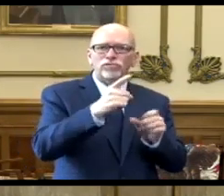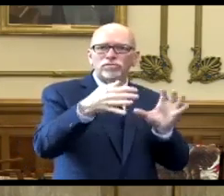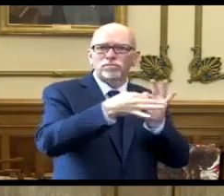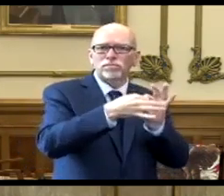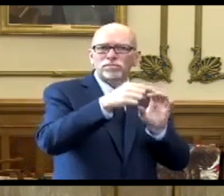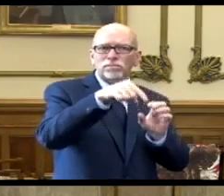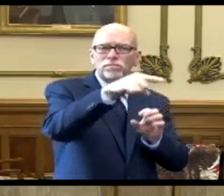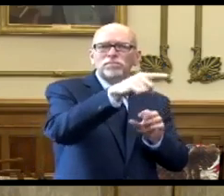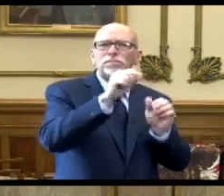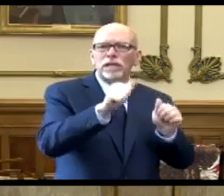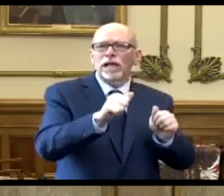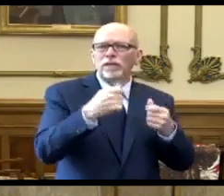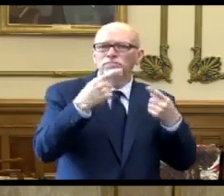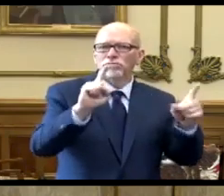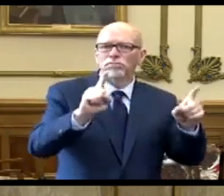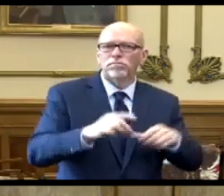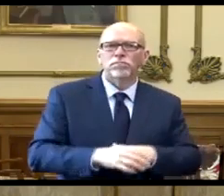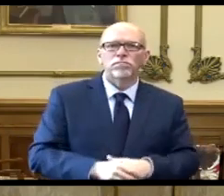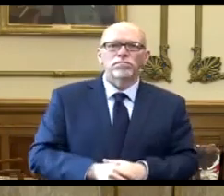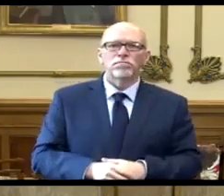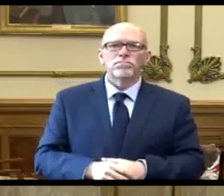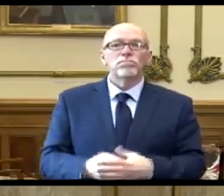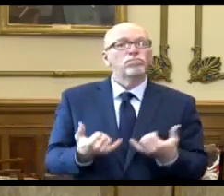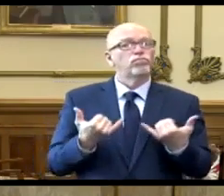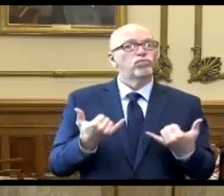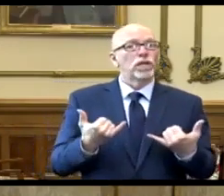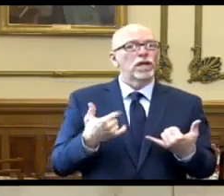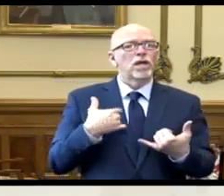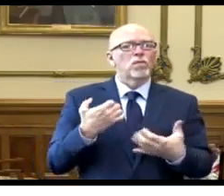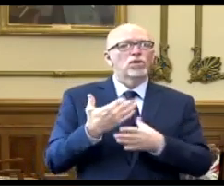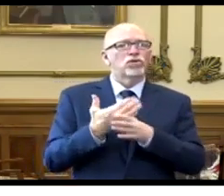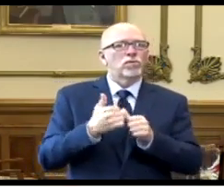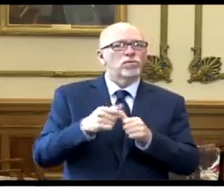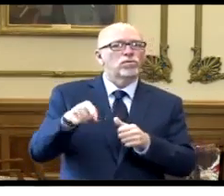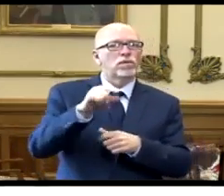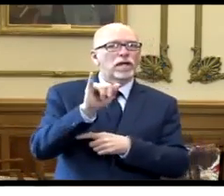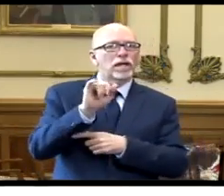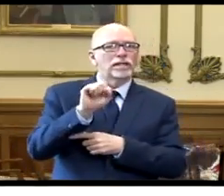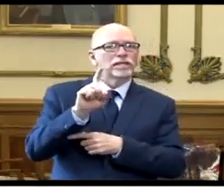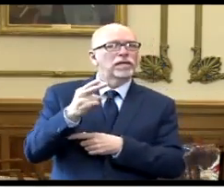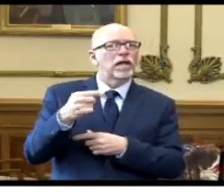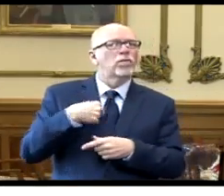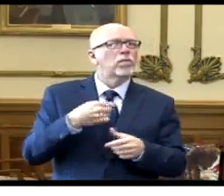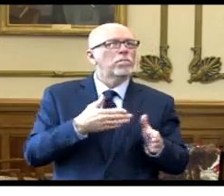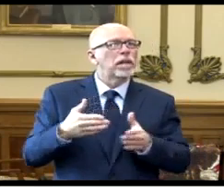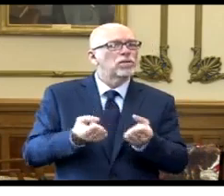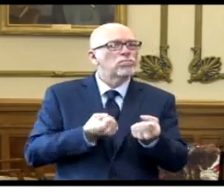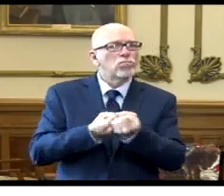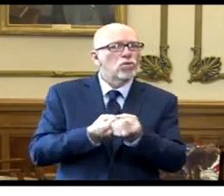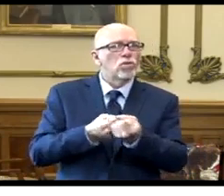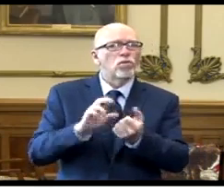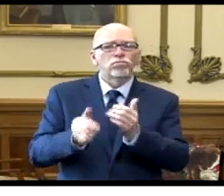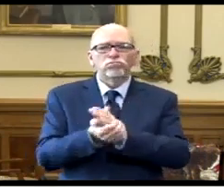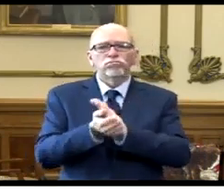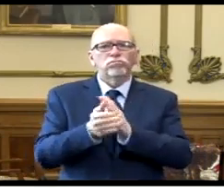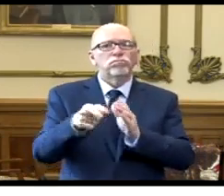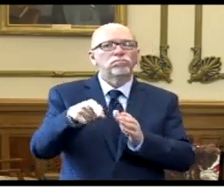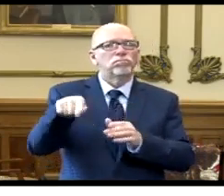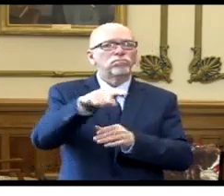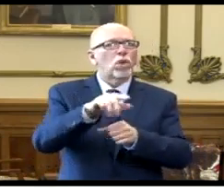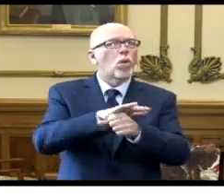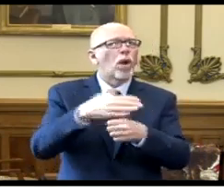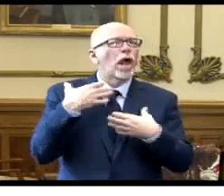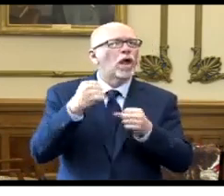COVID-19 is able to do that. Today, I want to share with you how ISDH plans to support and augment the work of our local health